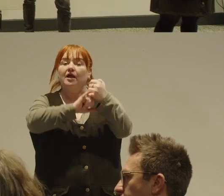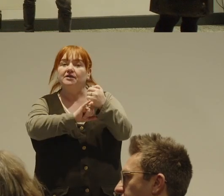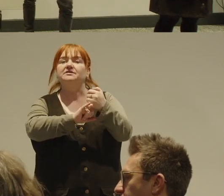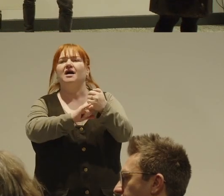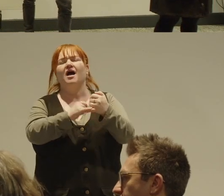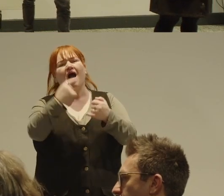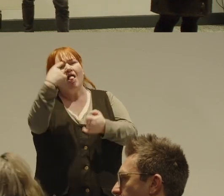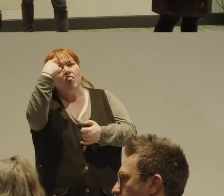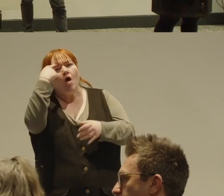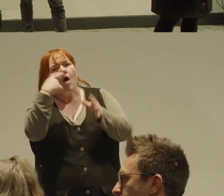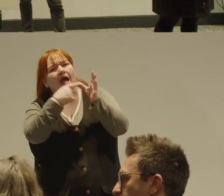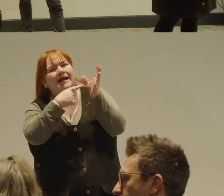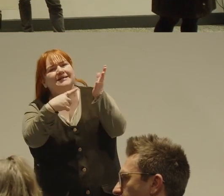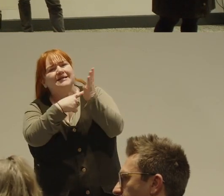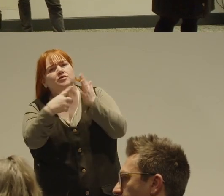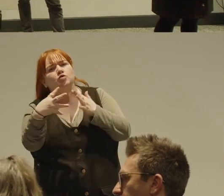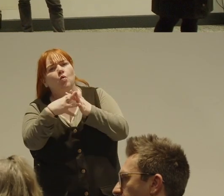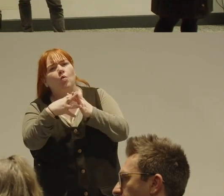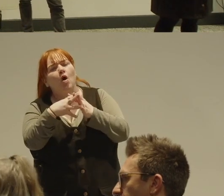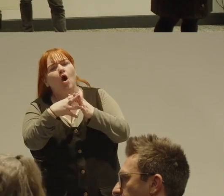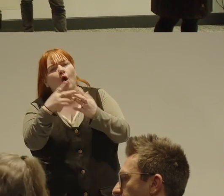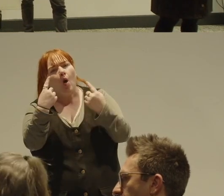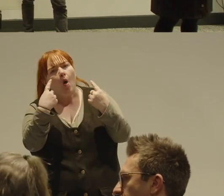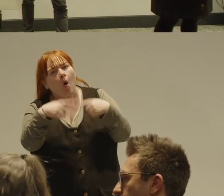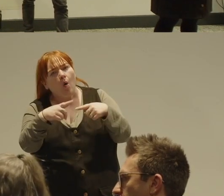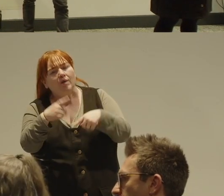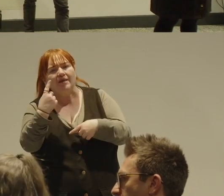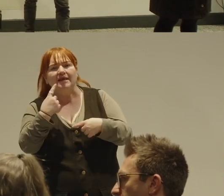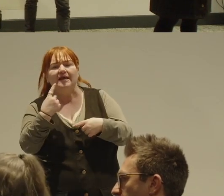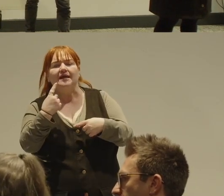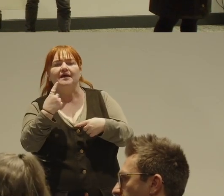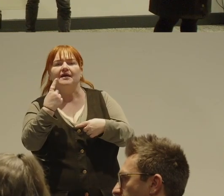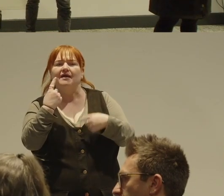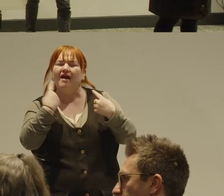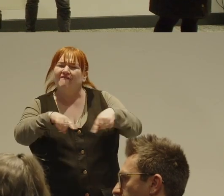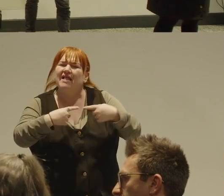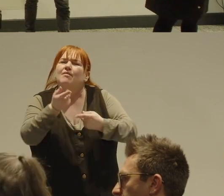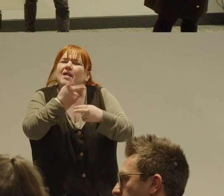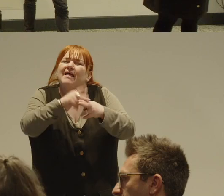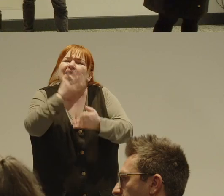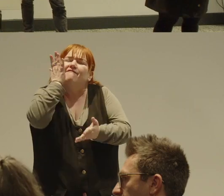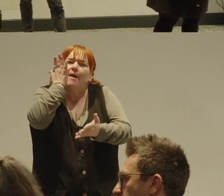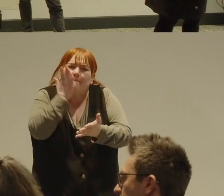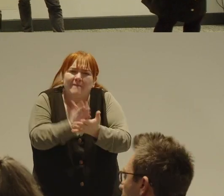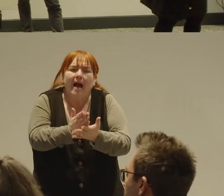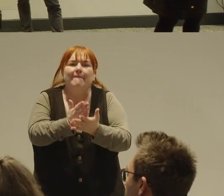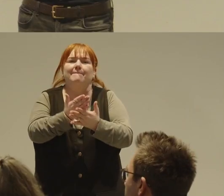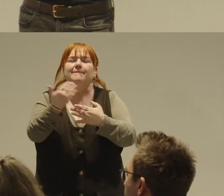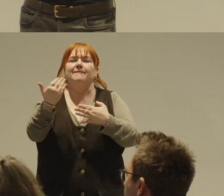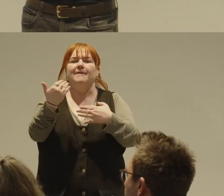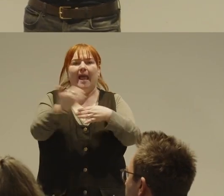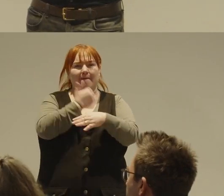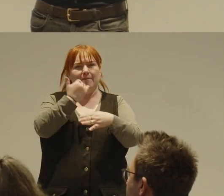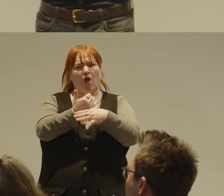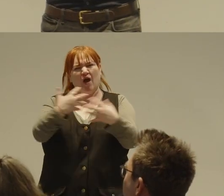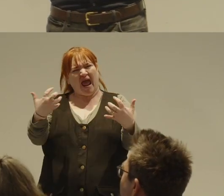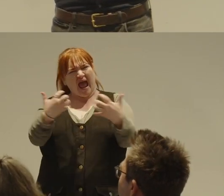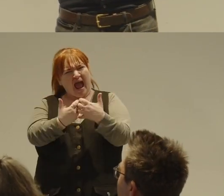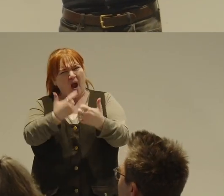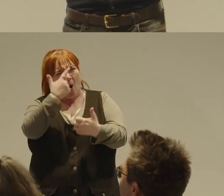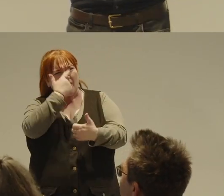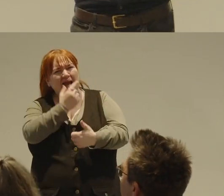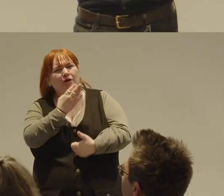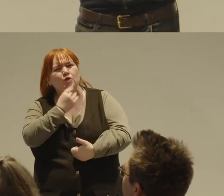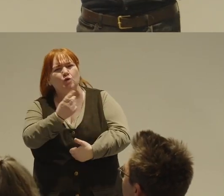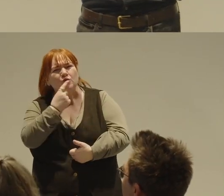is only available if you're already employed. How can it work for job interviews and auditions? It's a very good question,